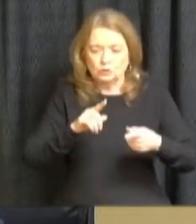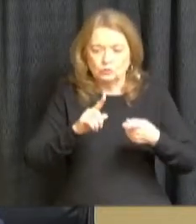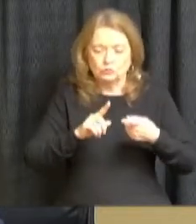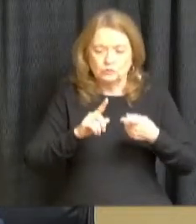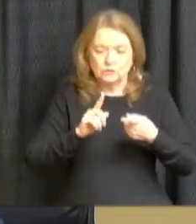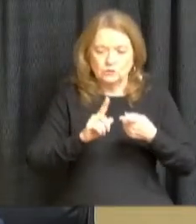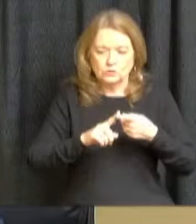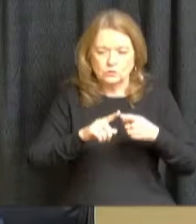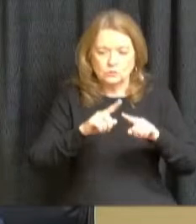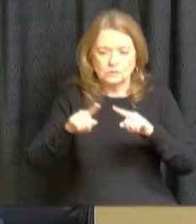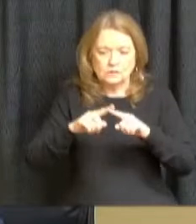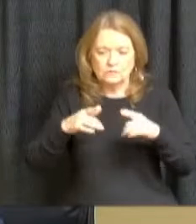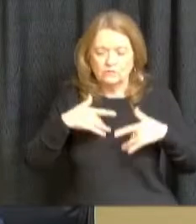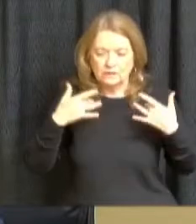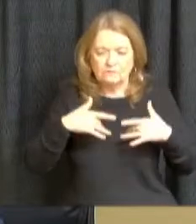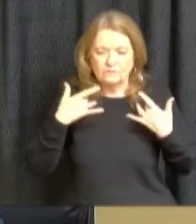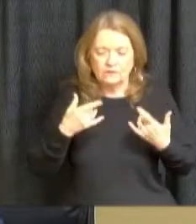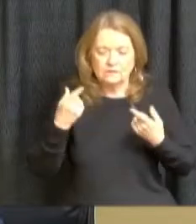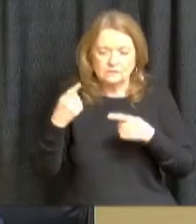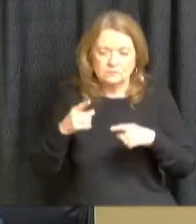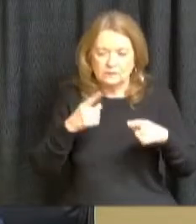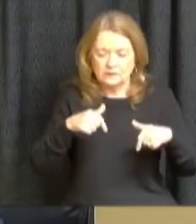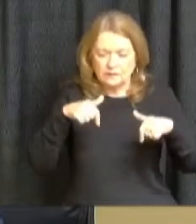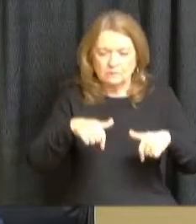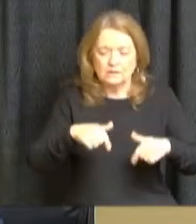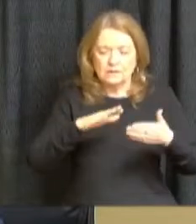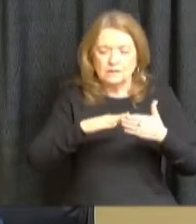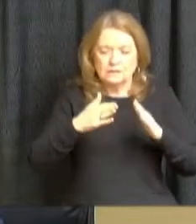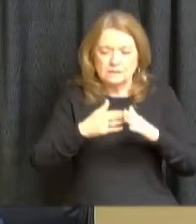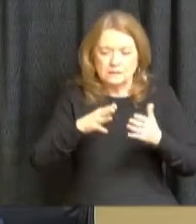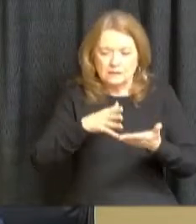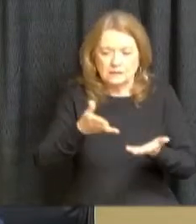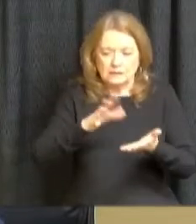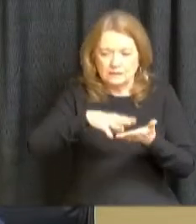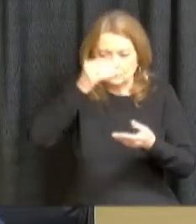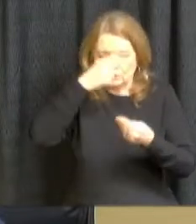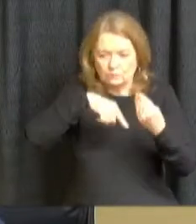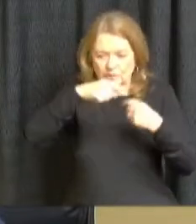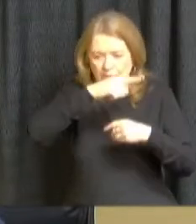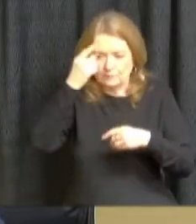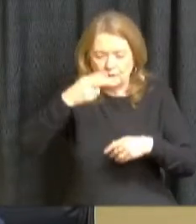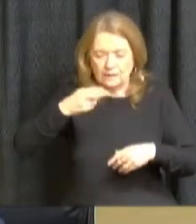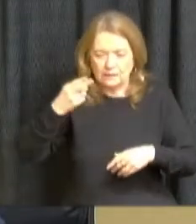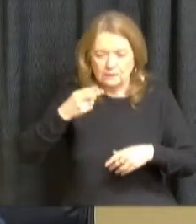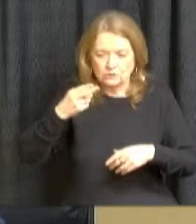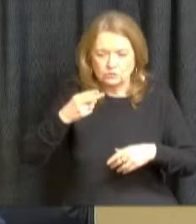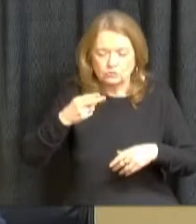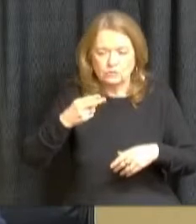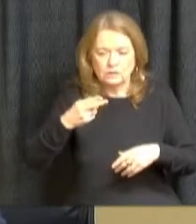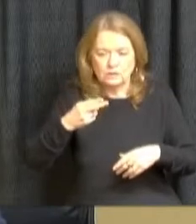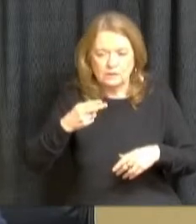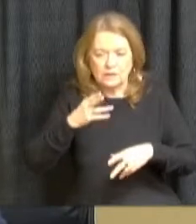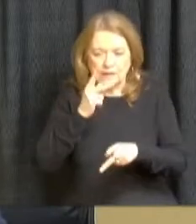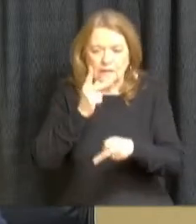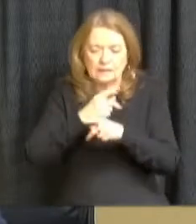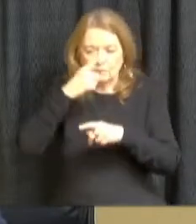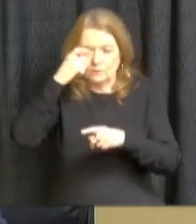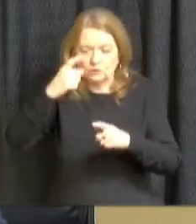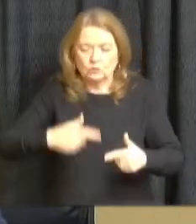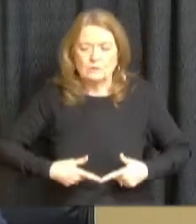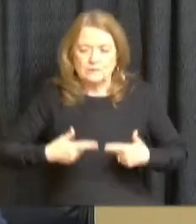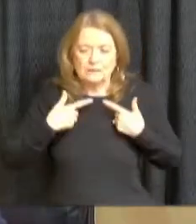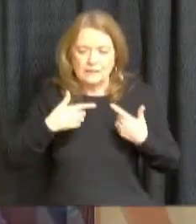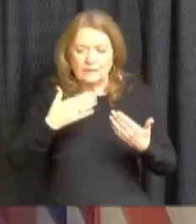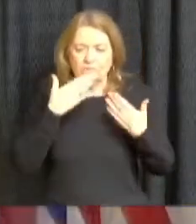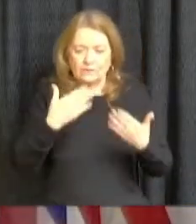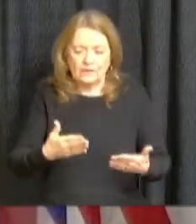different events that are being held in this city and let them learn about Black history. What Dr. King said, let us keep the dream alive. Thank